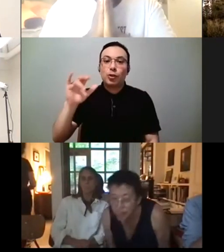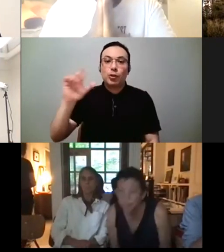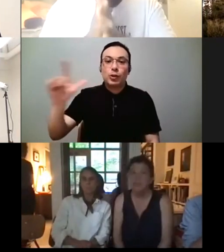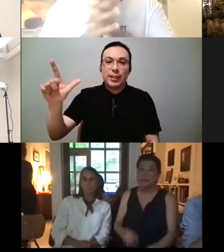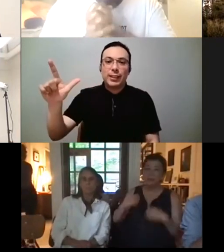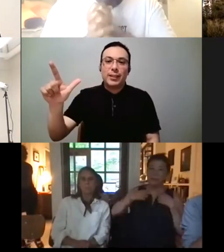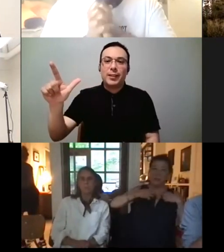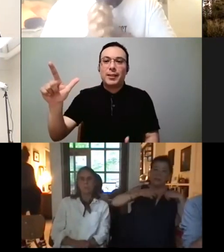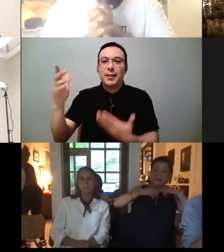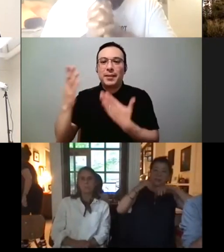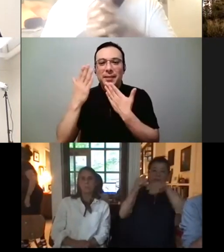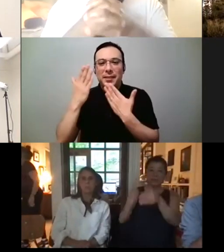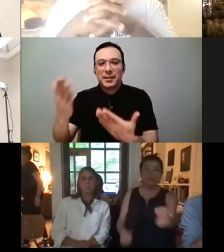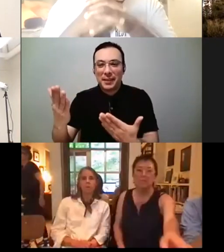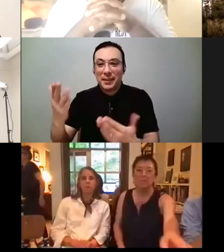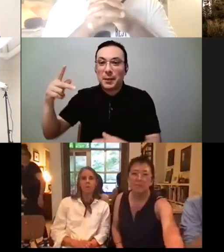Thank you, Pato.